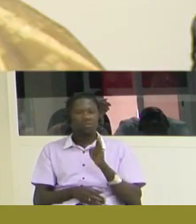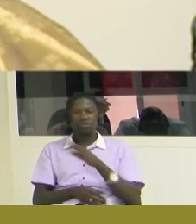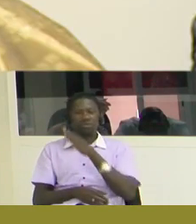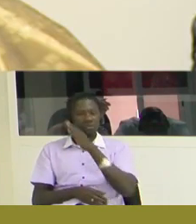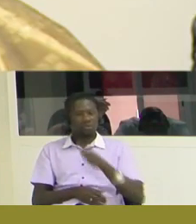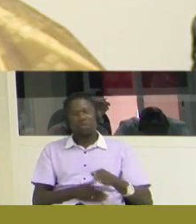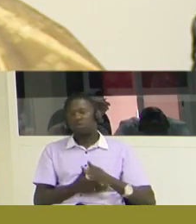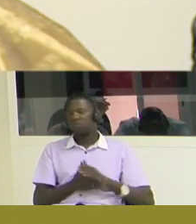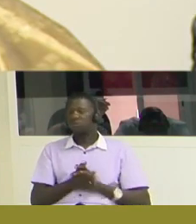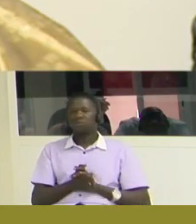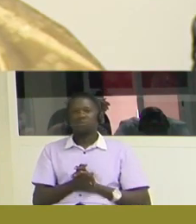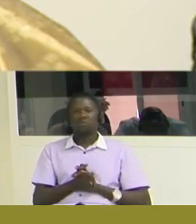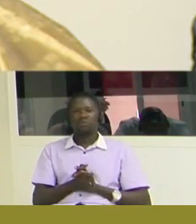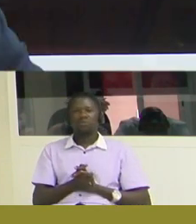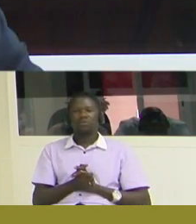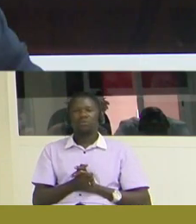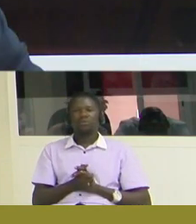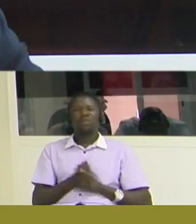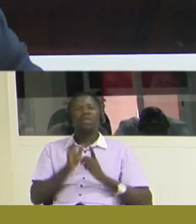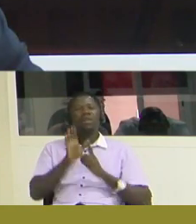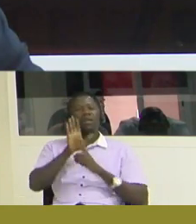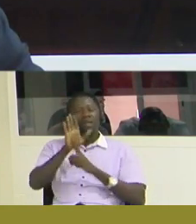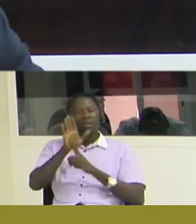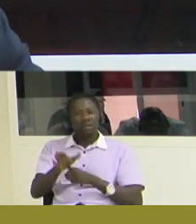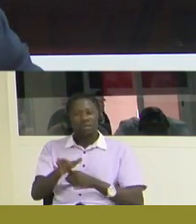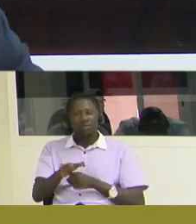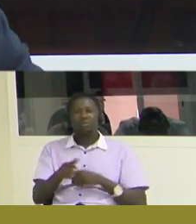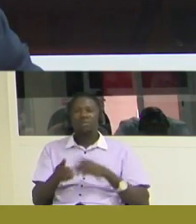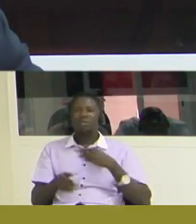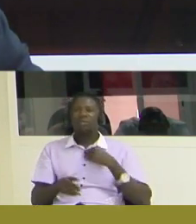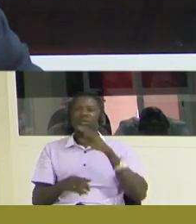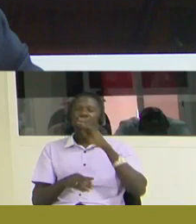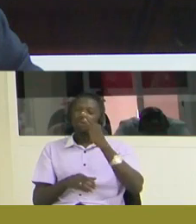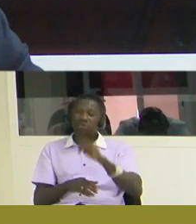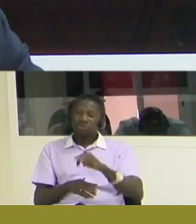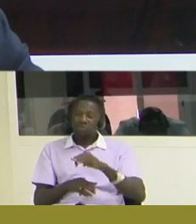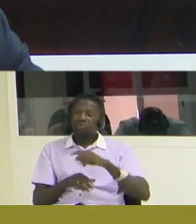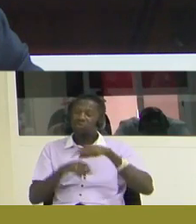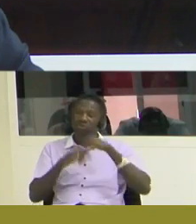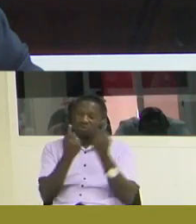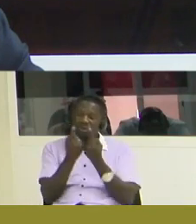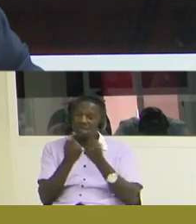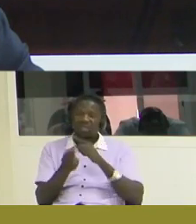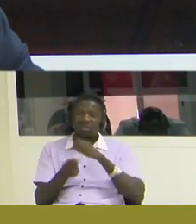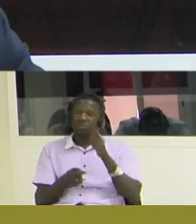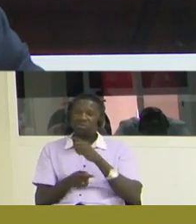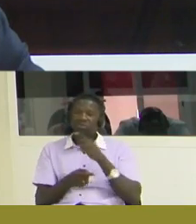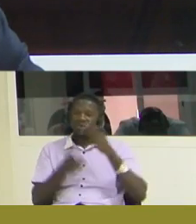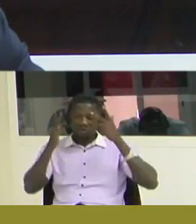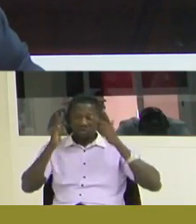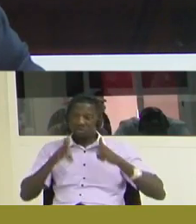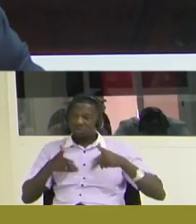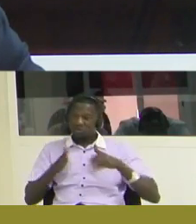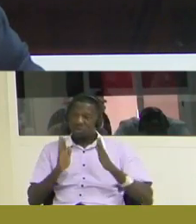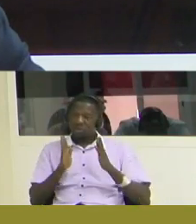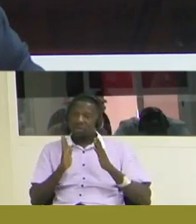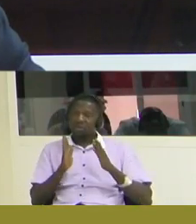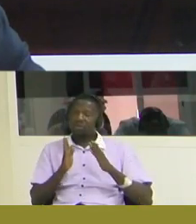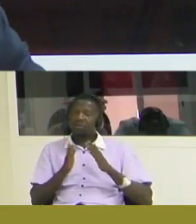mem su fakin as a loon deaf Jared at NOAA even if he does something which is not lawful